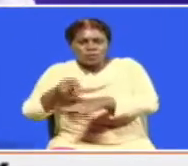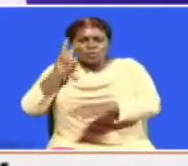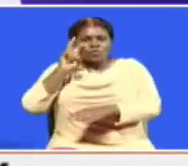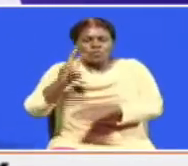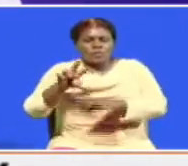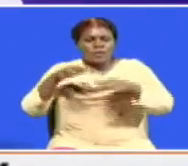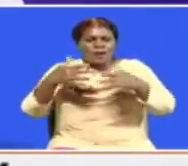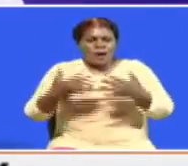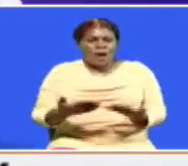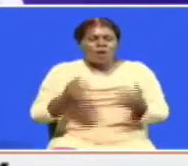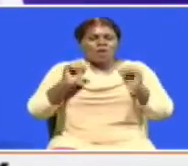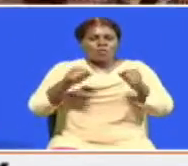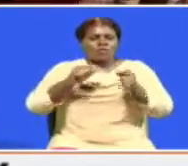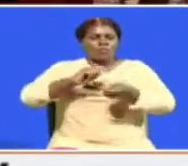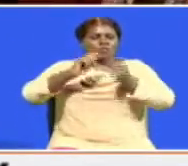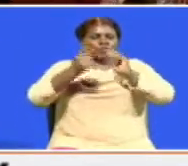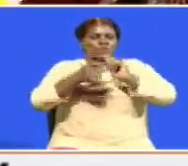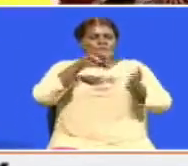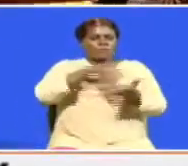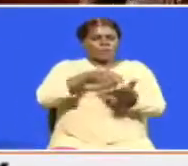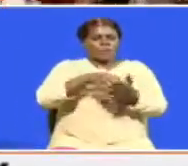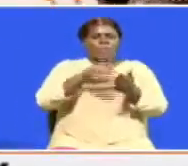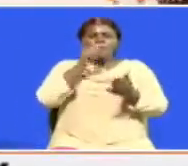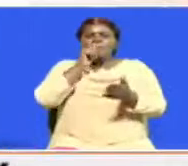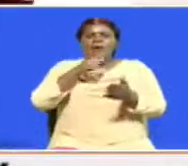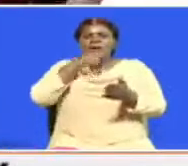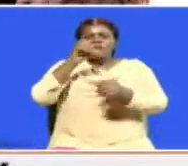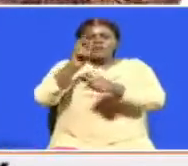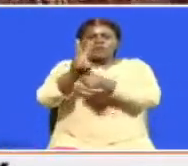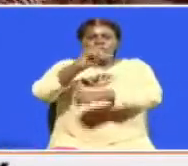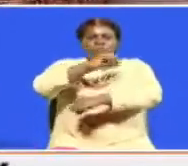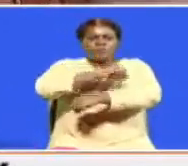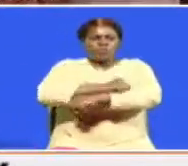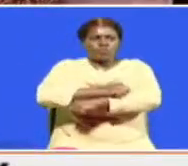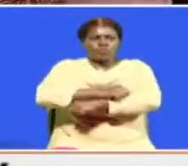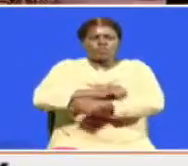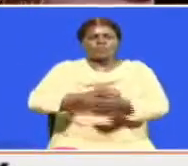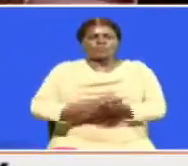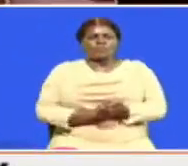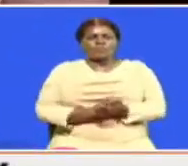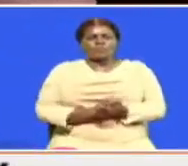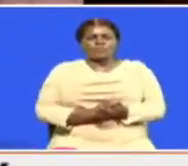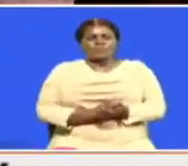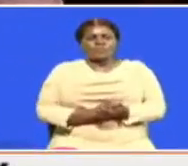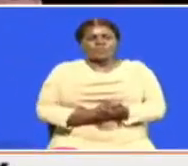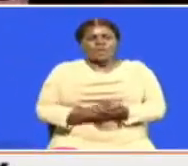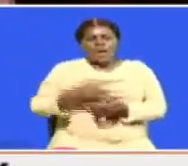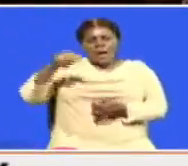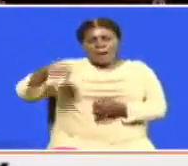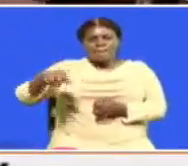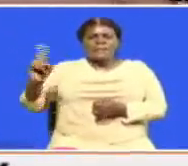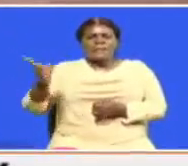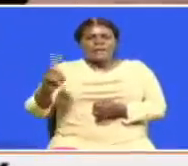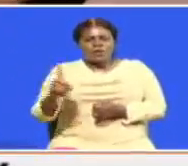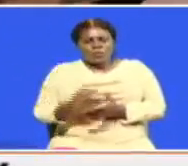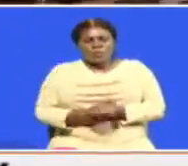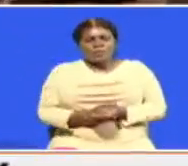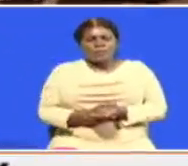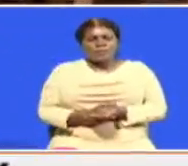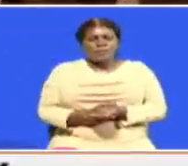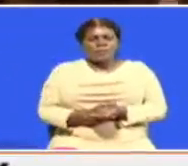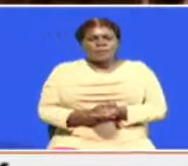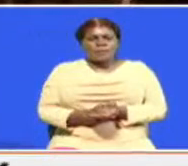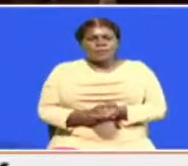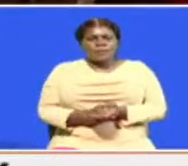look at how we can reverse this. For private secondary schools, John Muthiora of Strathmore School in Nairobi, Toneni Eric